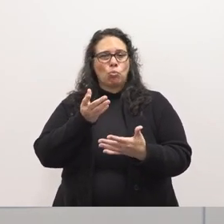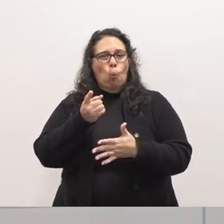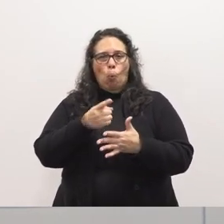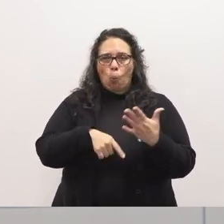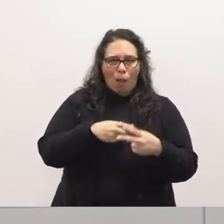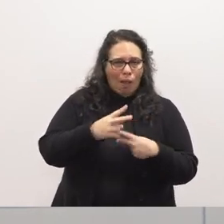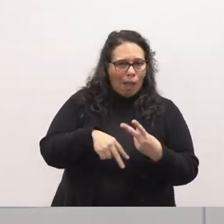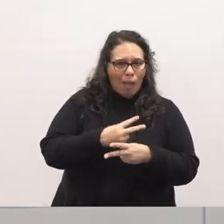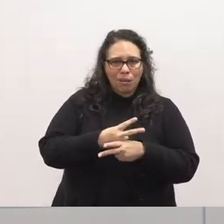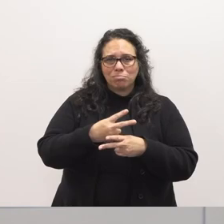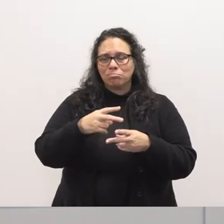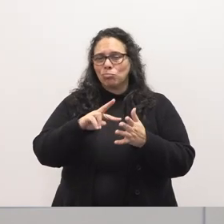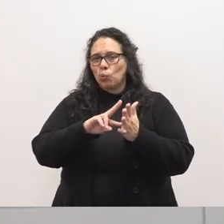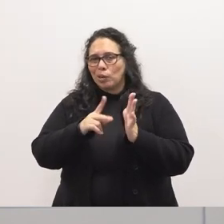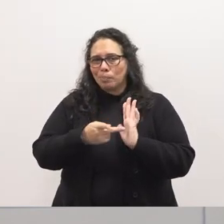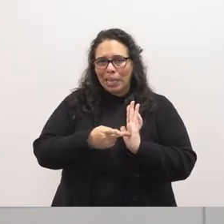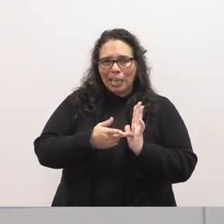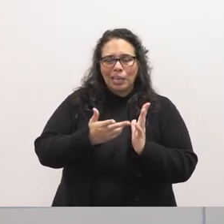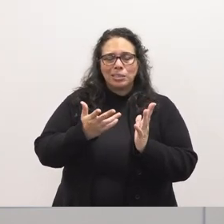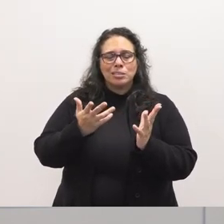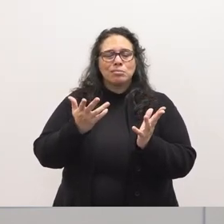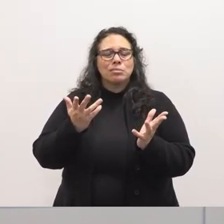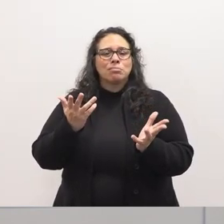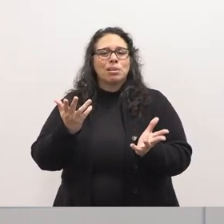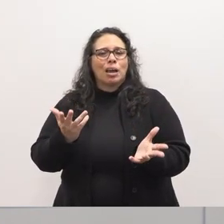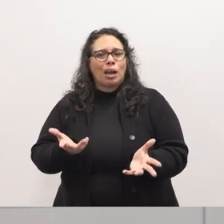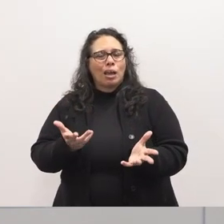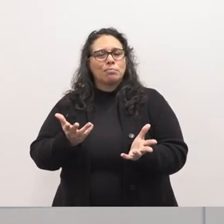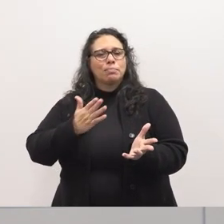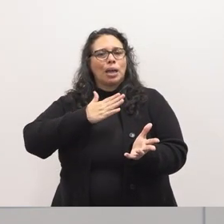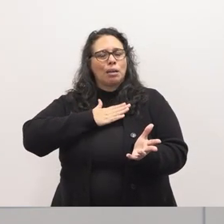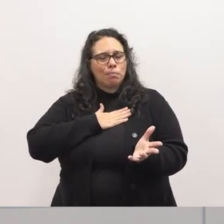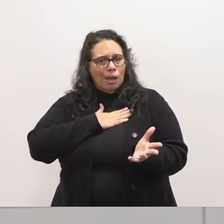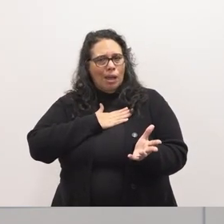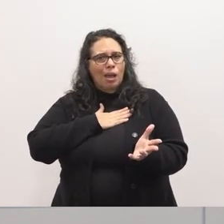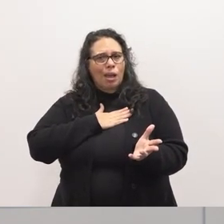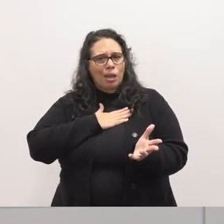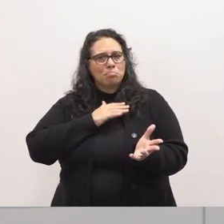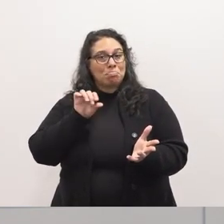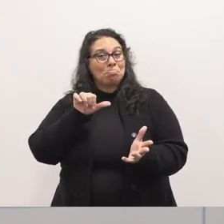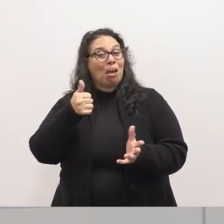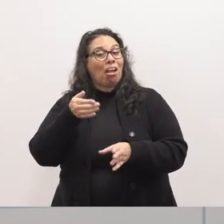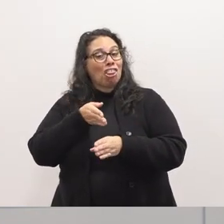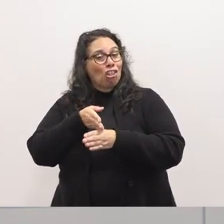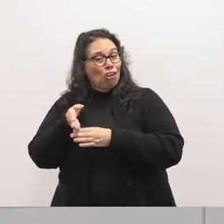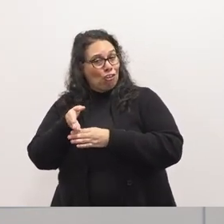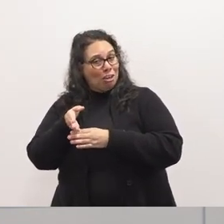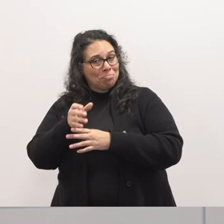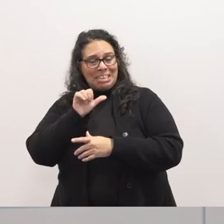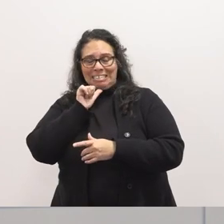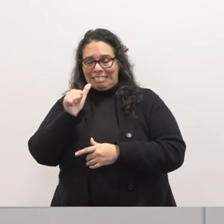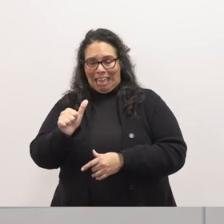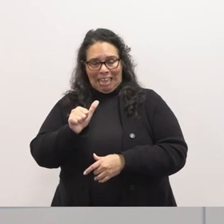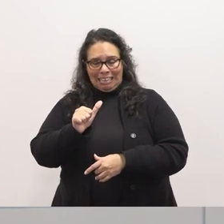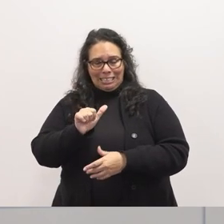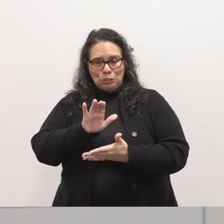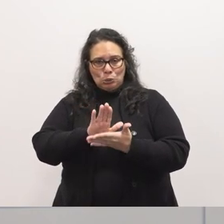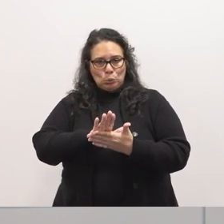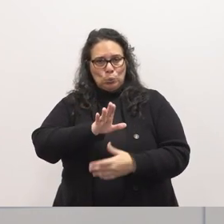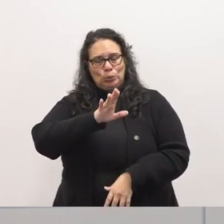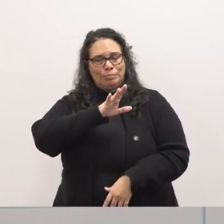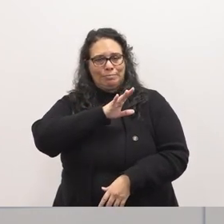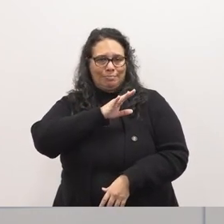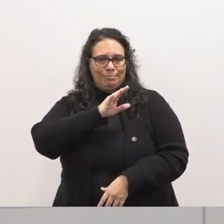kind of by an analogy, and that is in my other career, not as a school board member, but as a